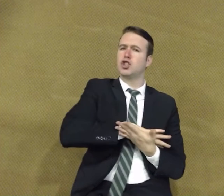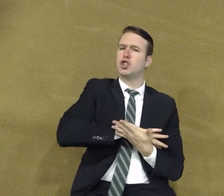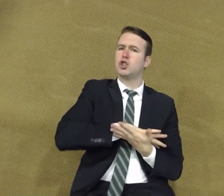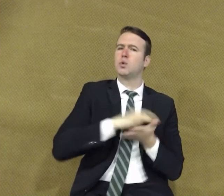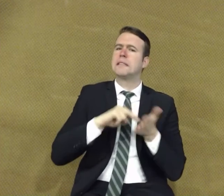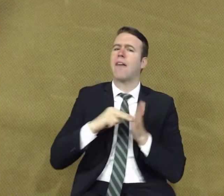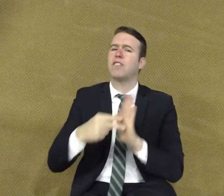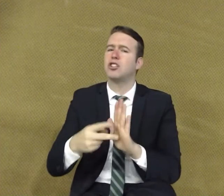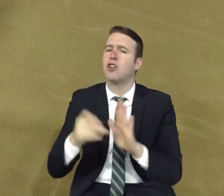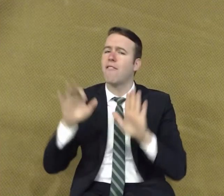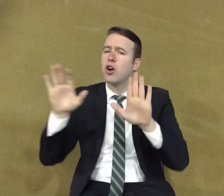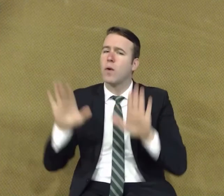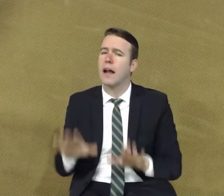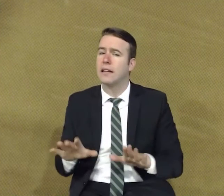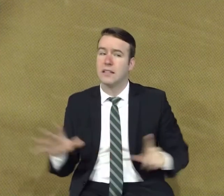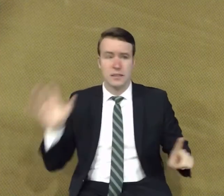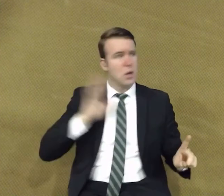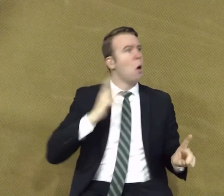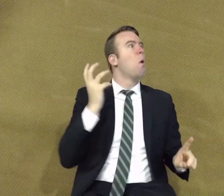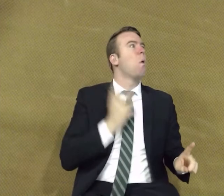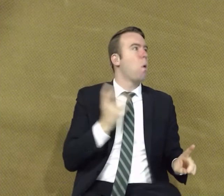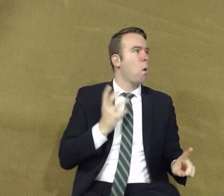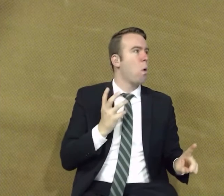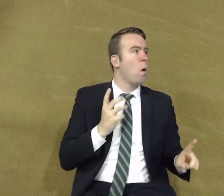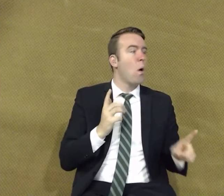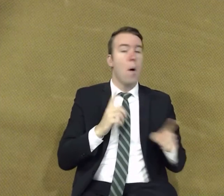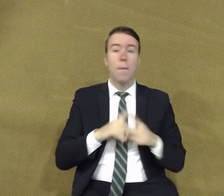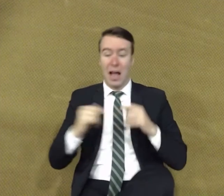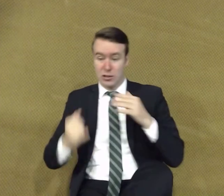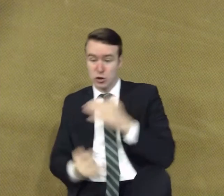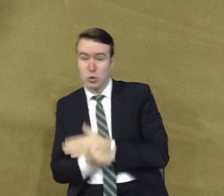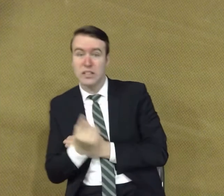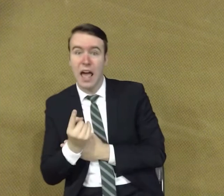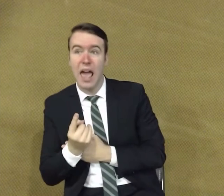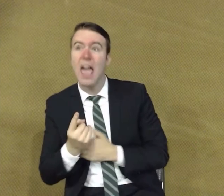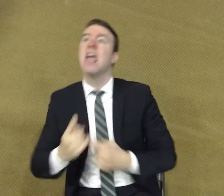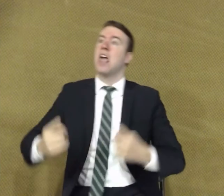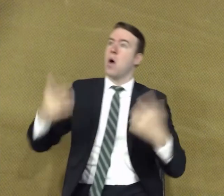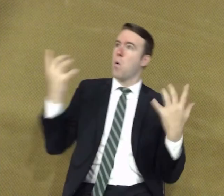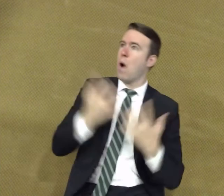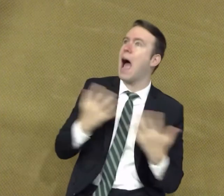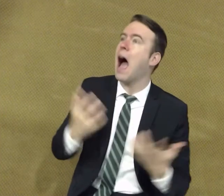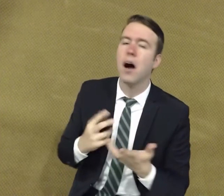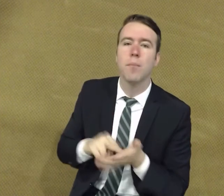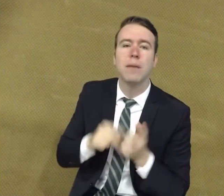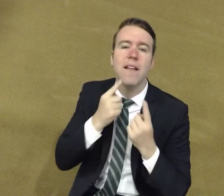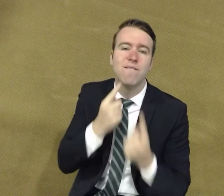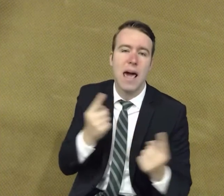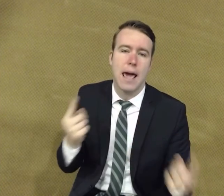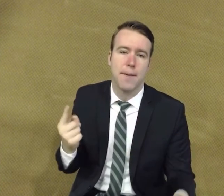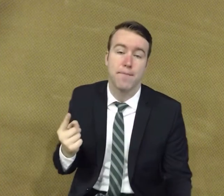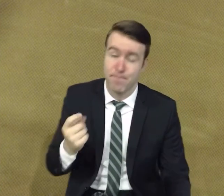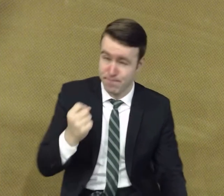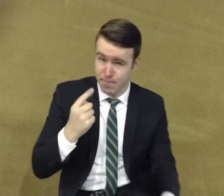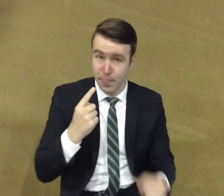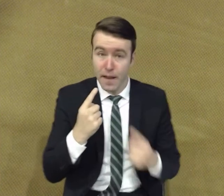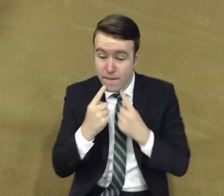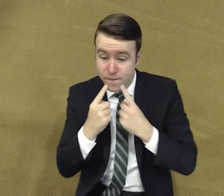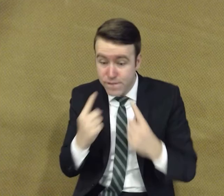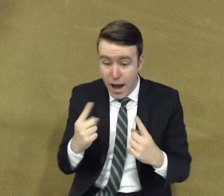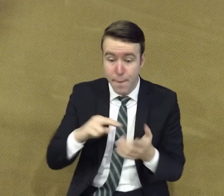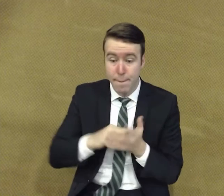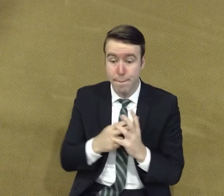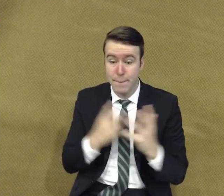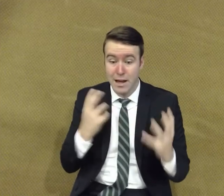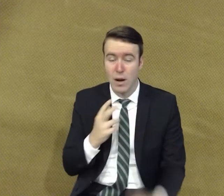definition of greatness. To them, greatness is fame. Fame equates to greatness. But fame is not greatness. They